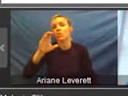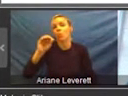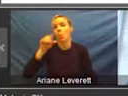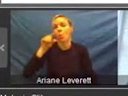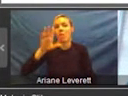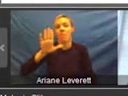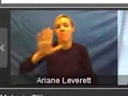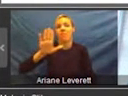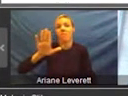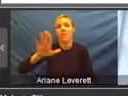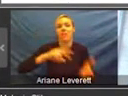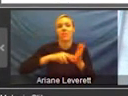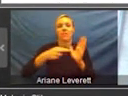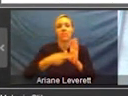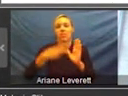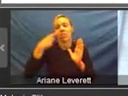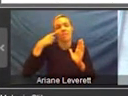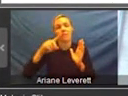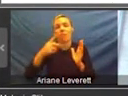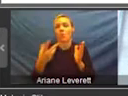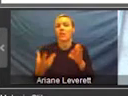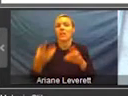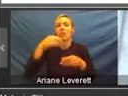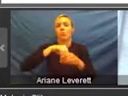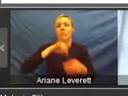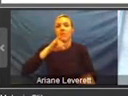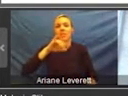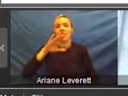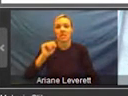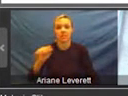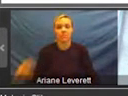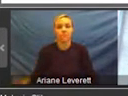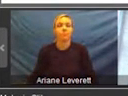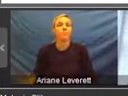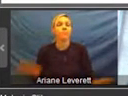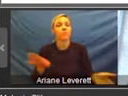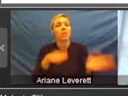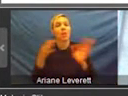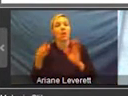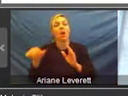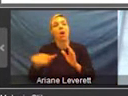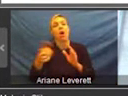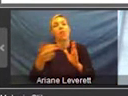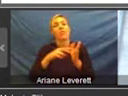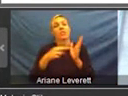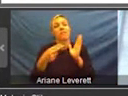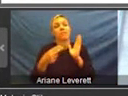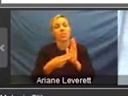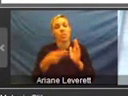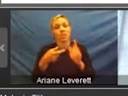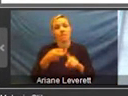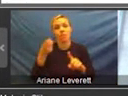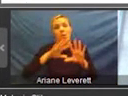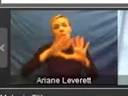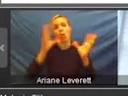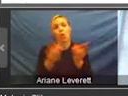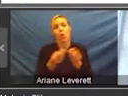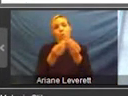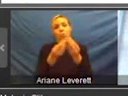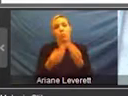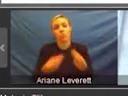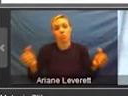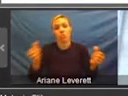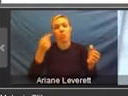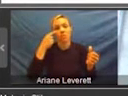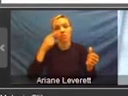comes from the Global Initiative for Inclusive ICTs, and they say an ICT project can be called accessible